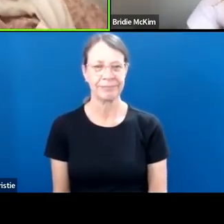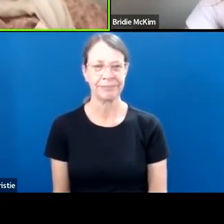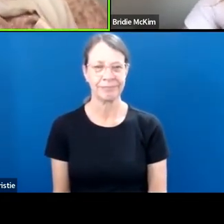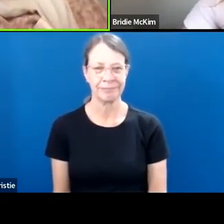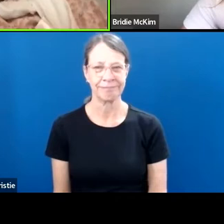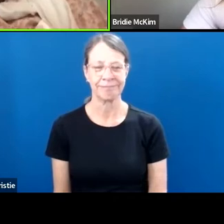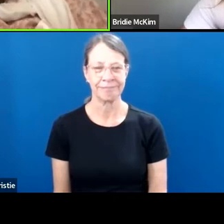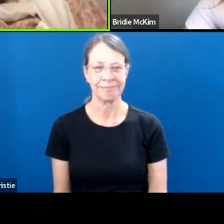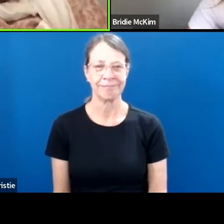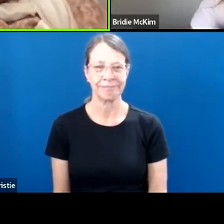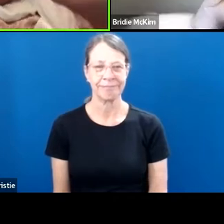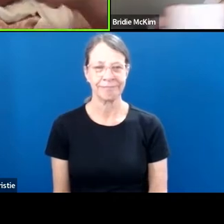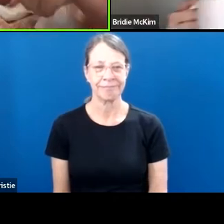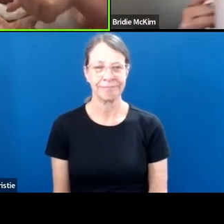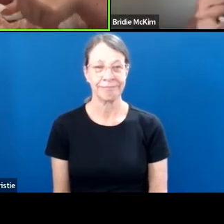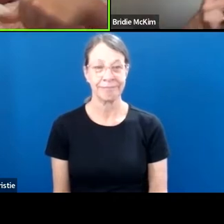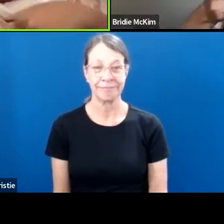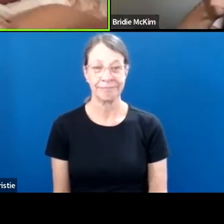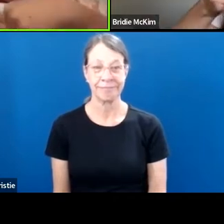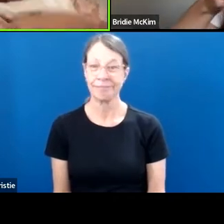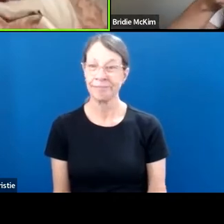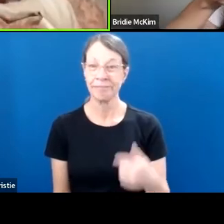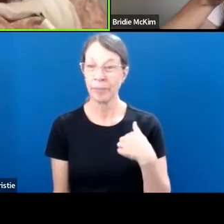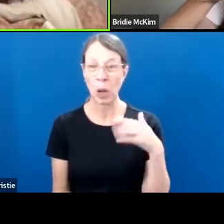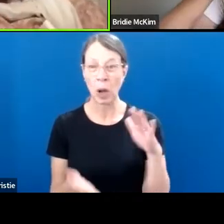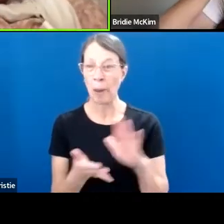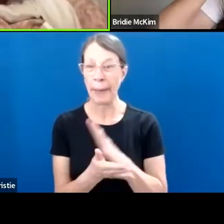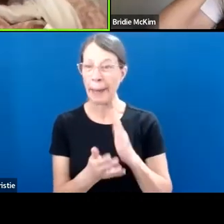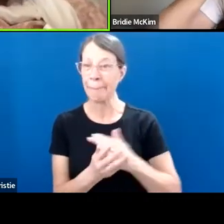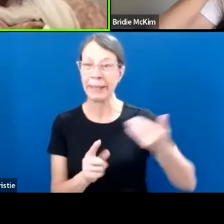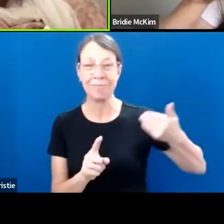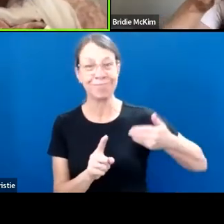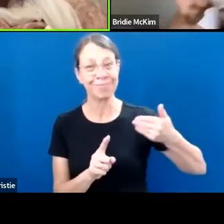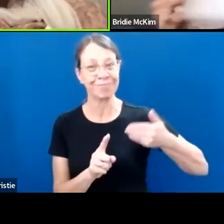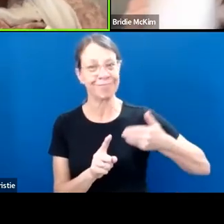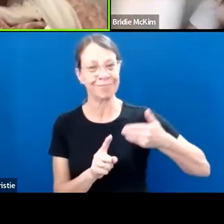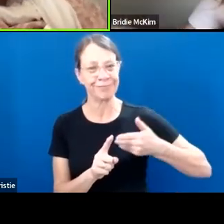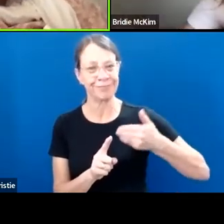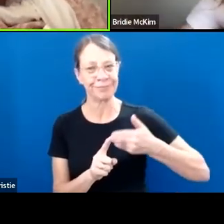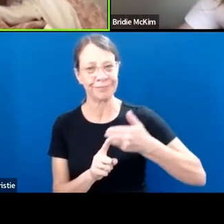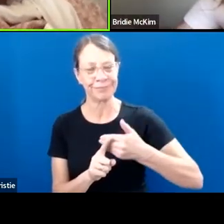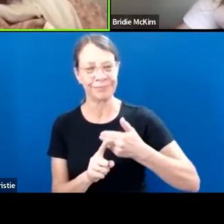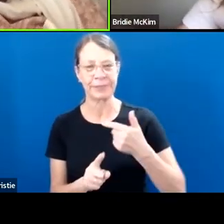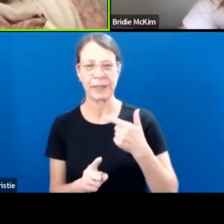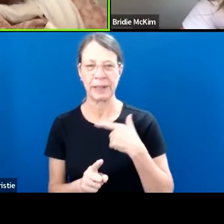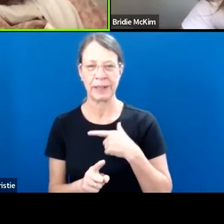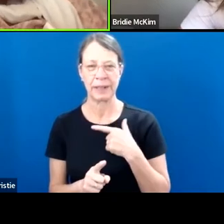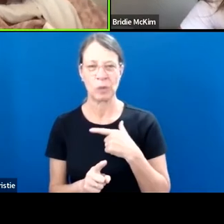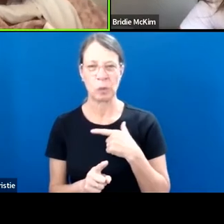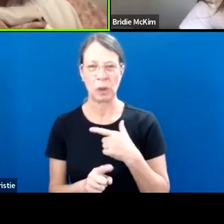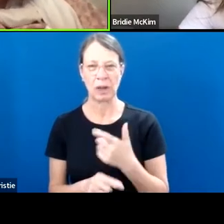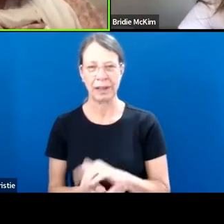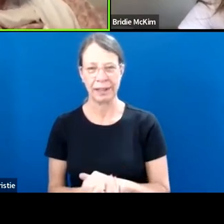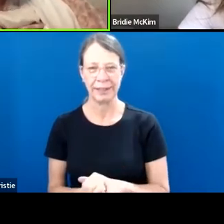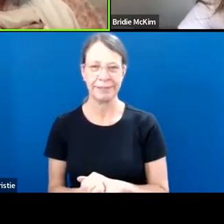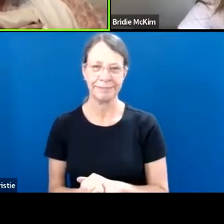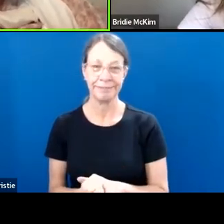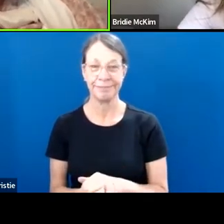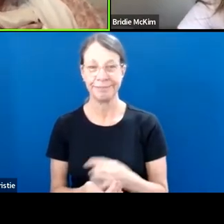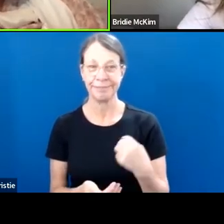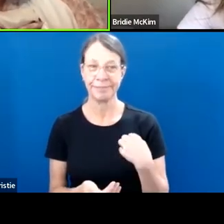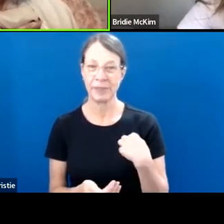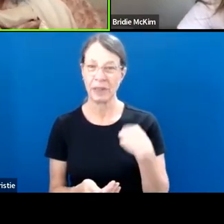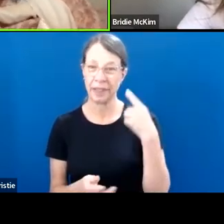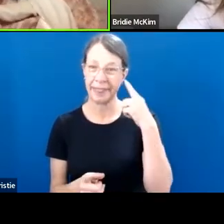I'm very happy with the steps that I've taken, because I think a lot of basically the steps that